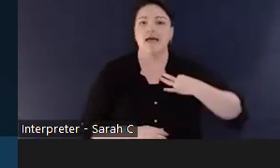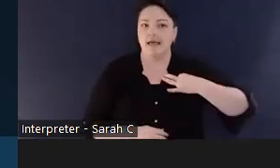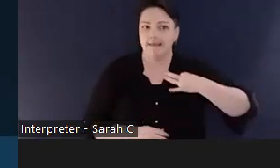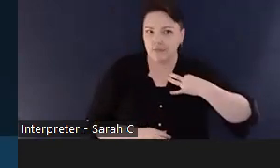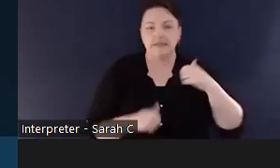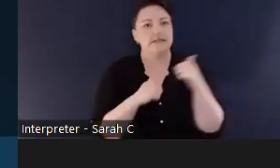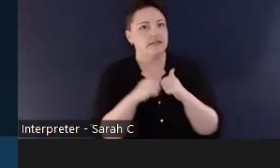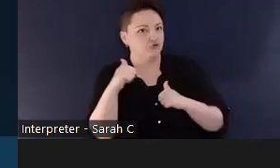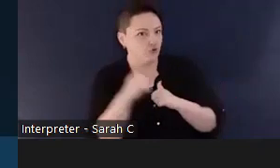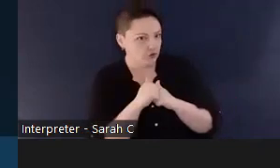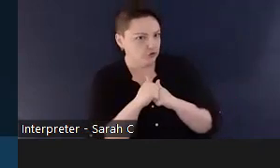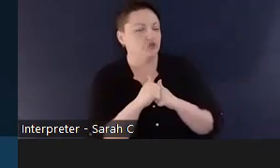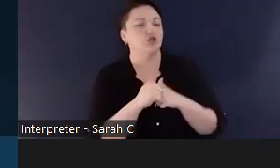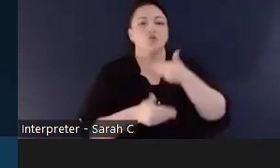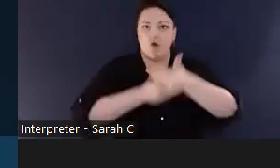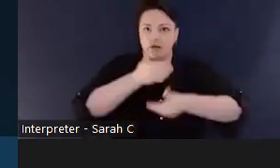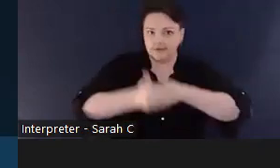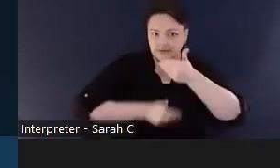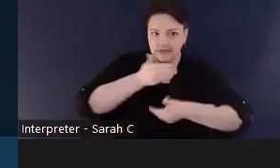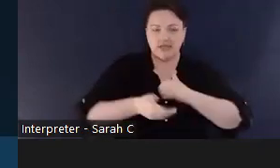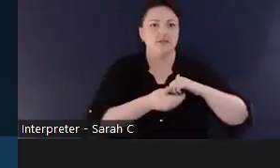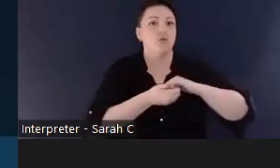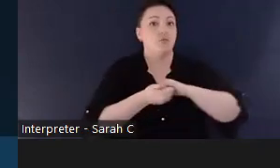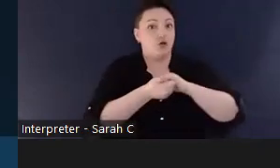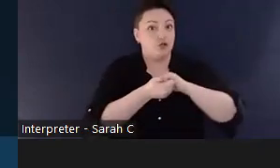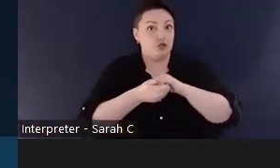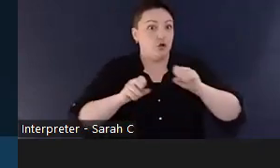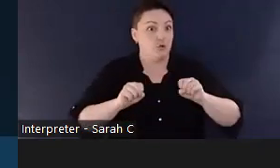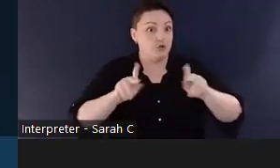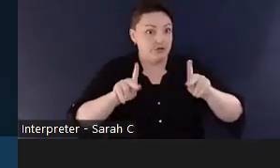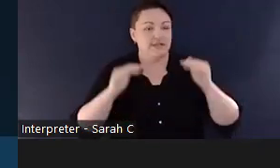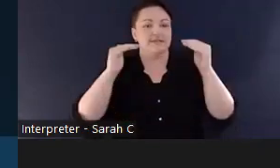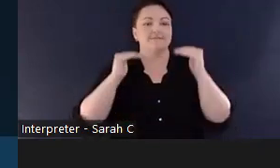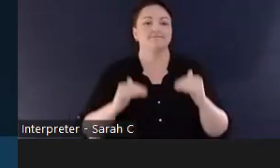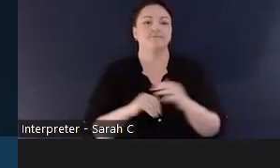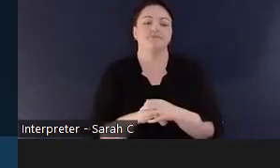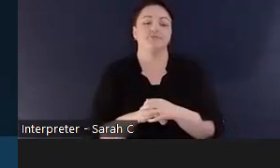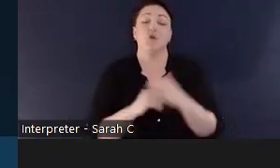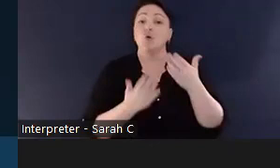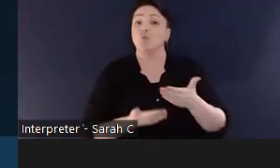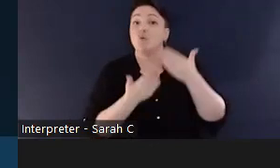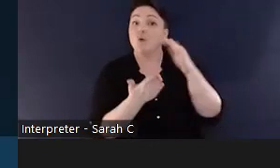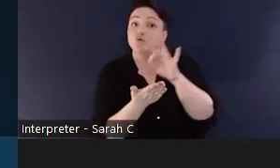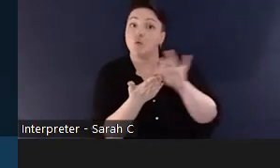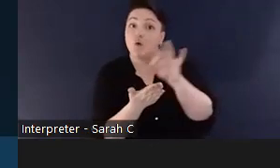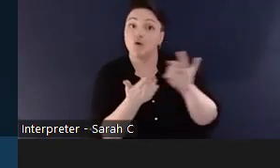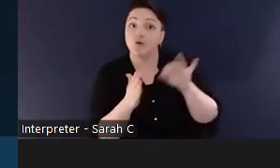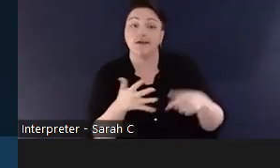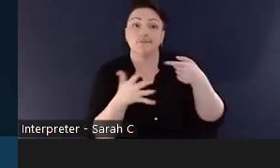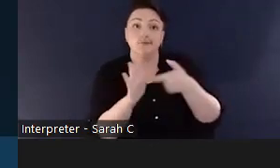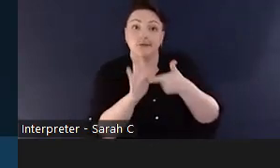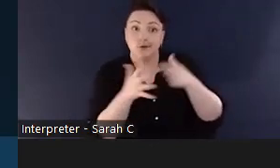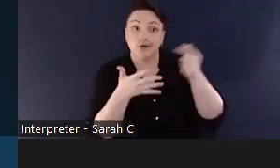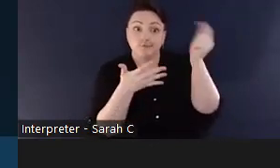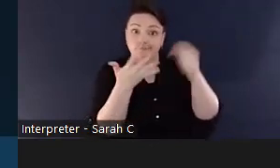structure, process, and partnership opportunities, and proposed scoring criteria for this call. We will also